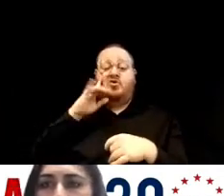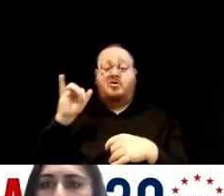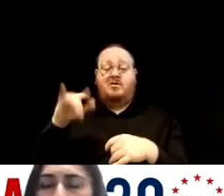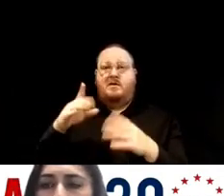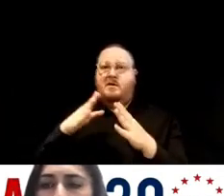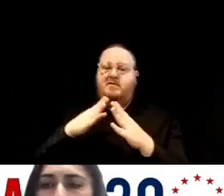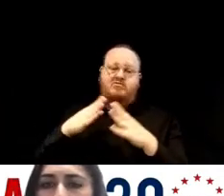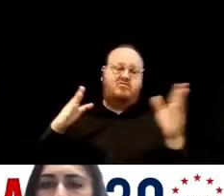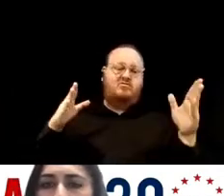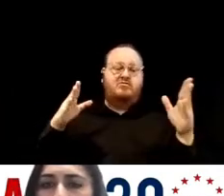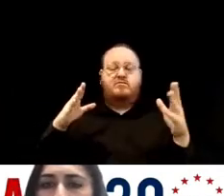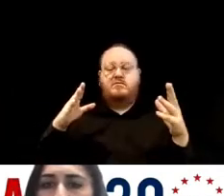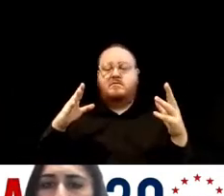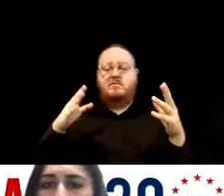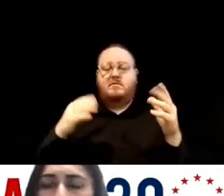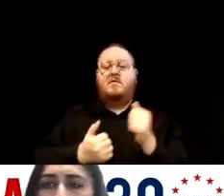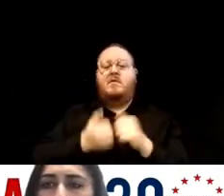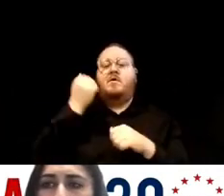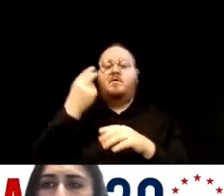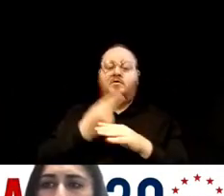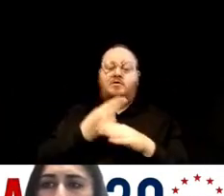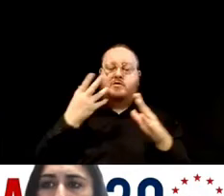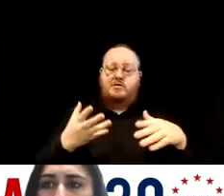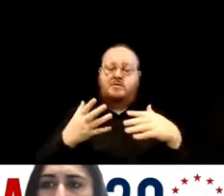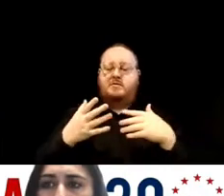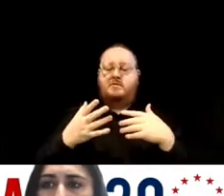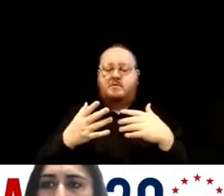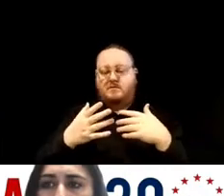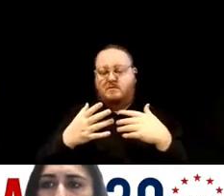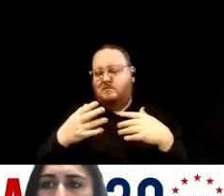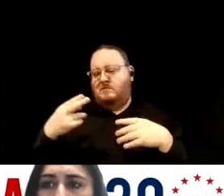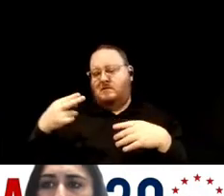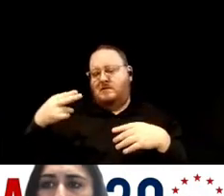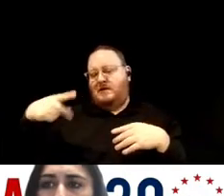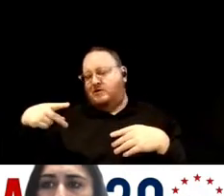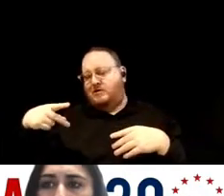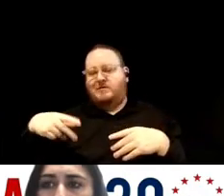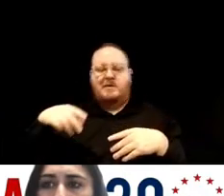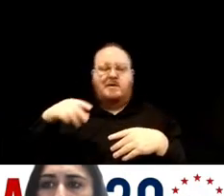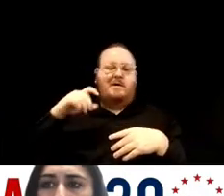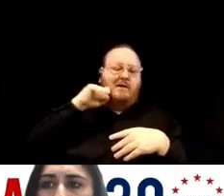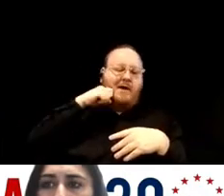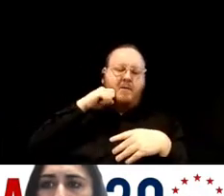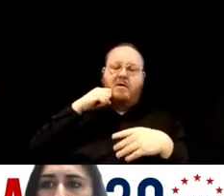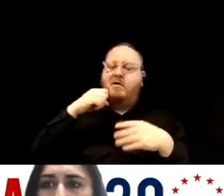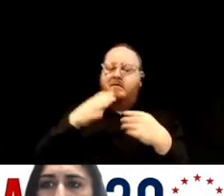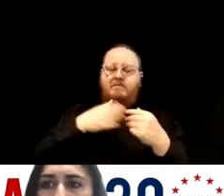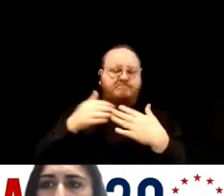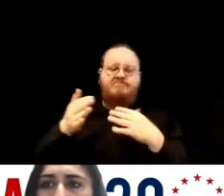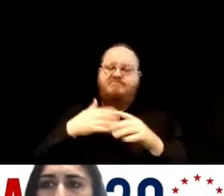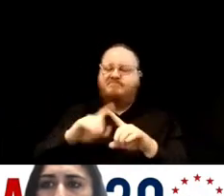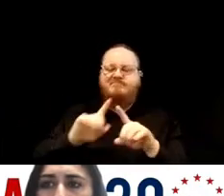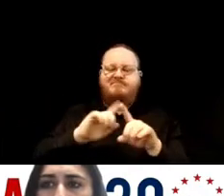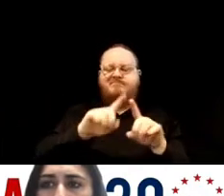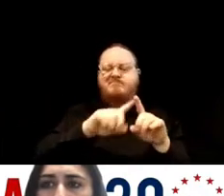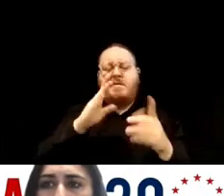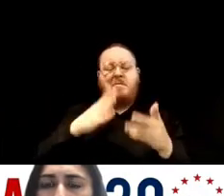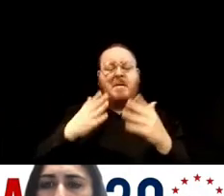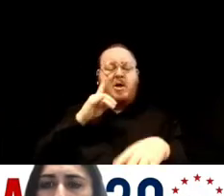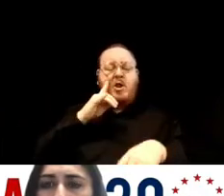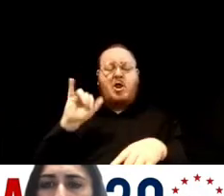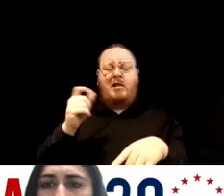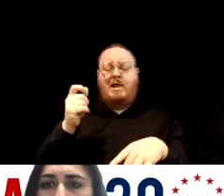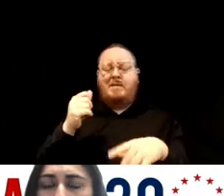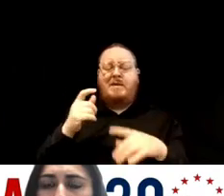say, if you're using, HP or Apple computer. I mean, they might look a little bit different, but the